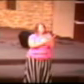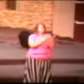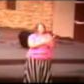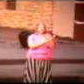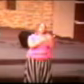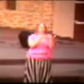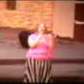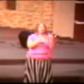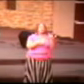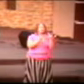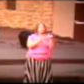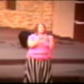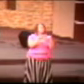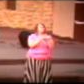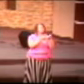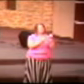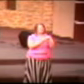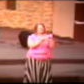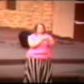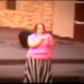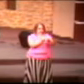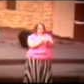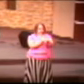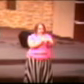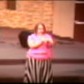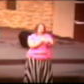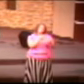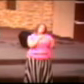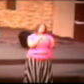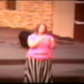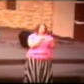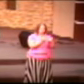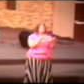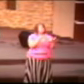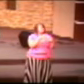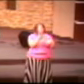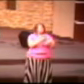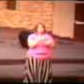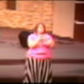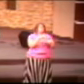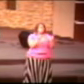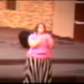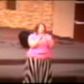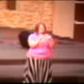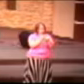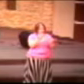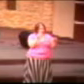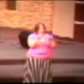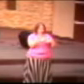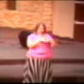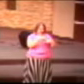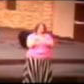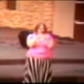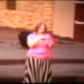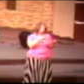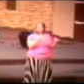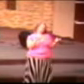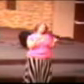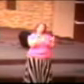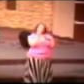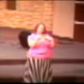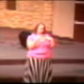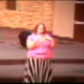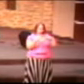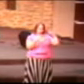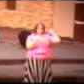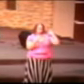called life group advocates. A lot of churches have small group ministers on staff. We don't have one of those.